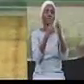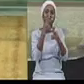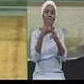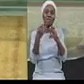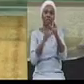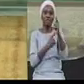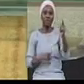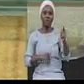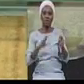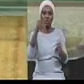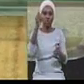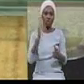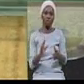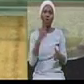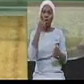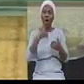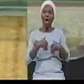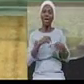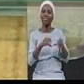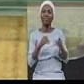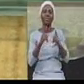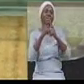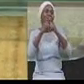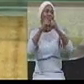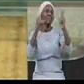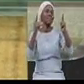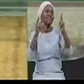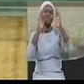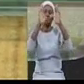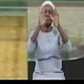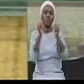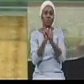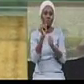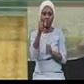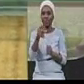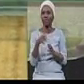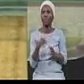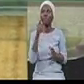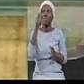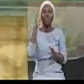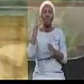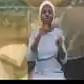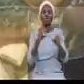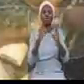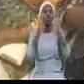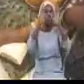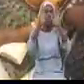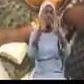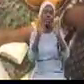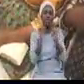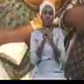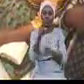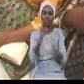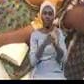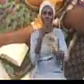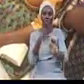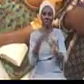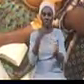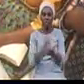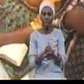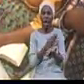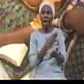has dealt wondrously with you. He will deal wondrously with you. And